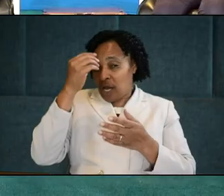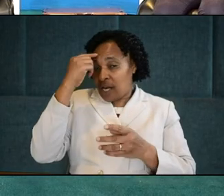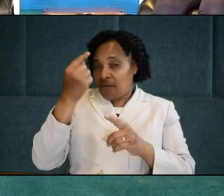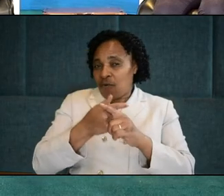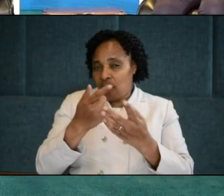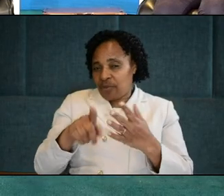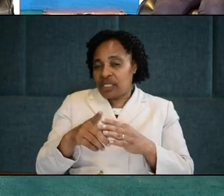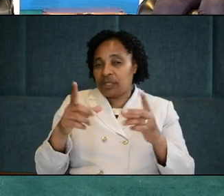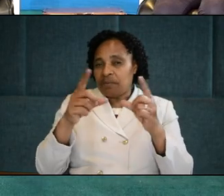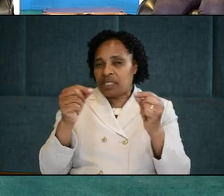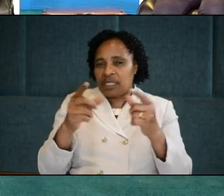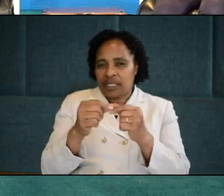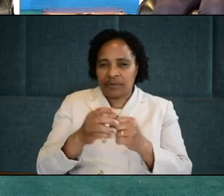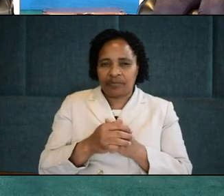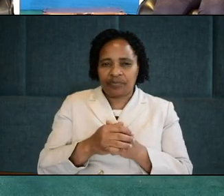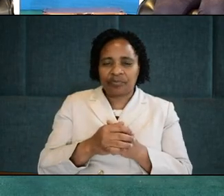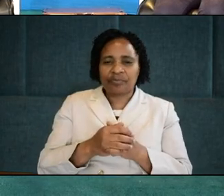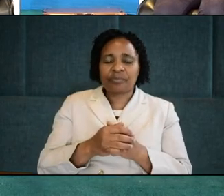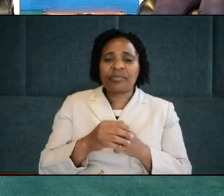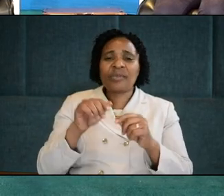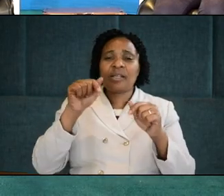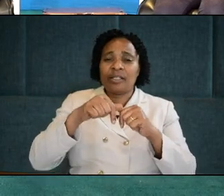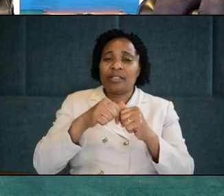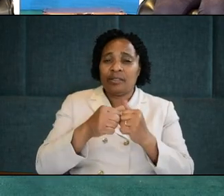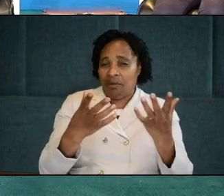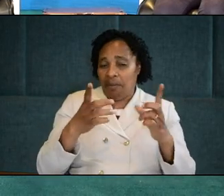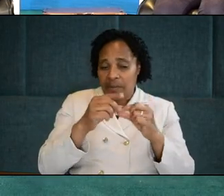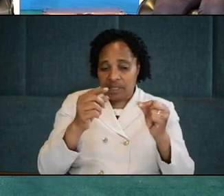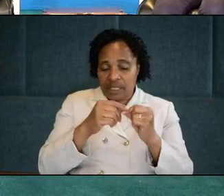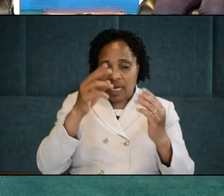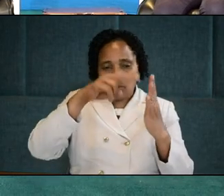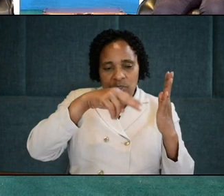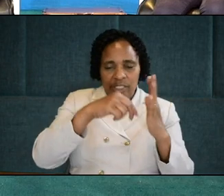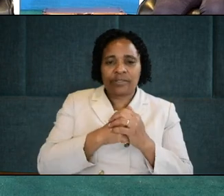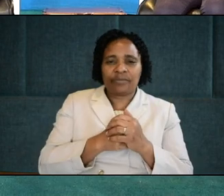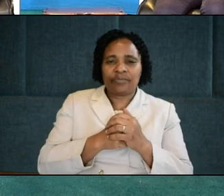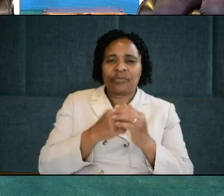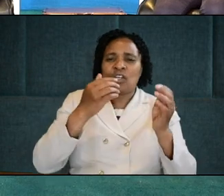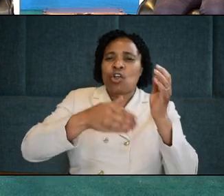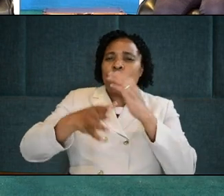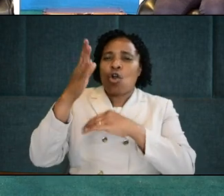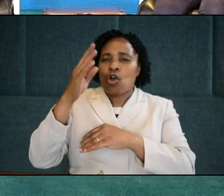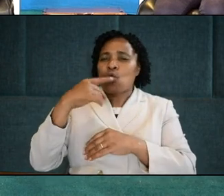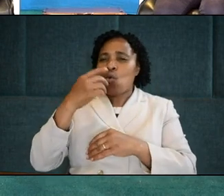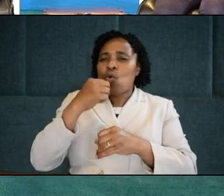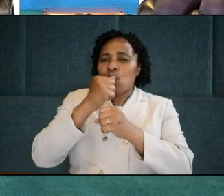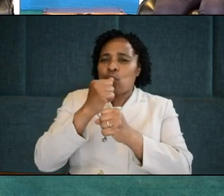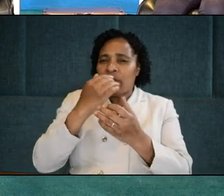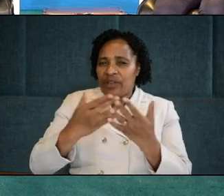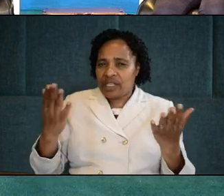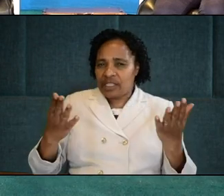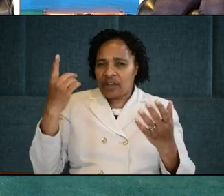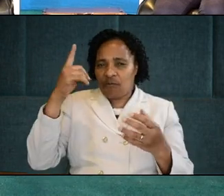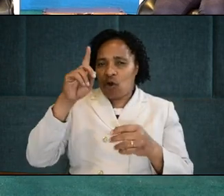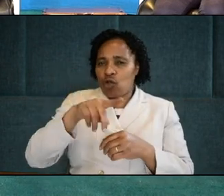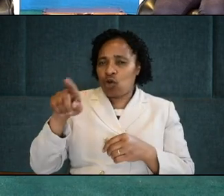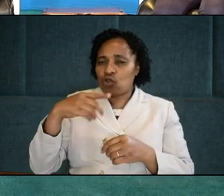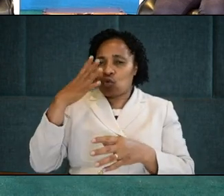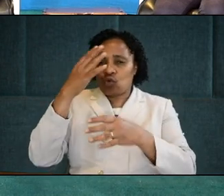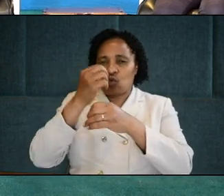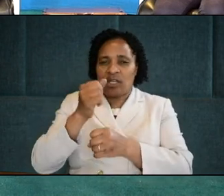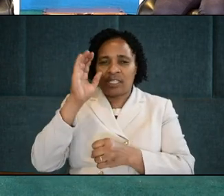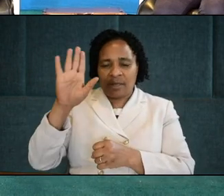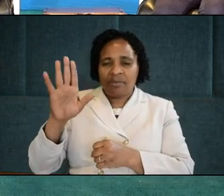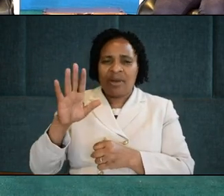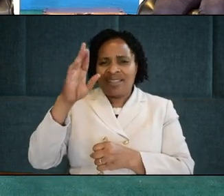so I'm going to read the flashlight section as it is. God will do great things for those who trust in him.